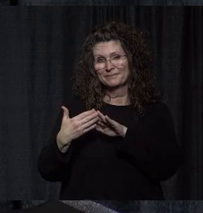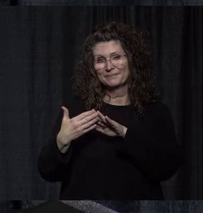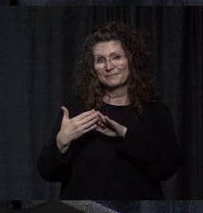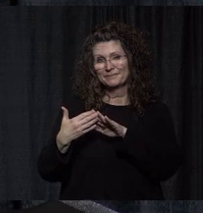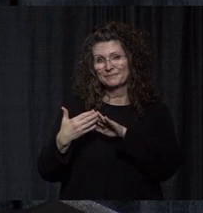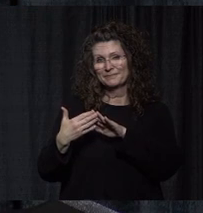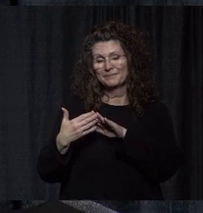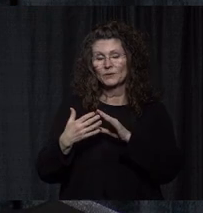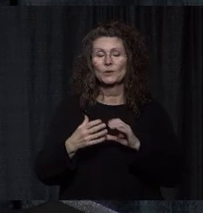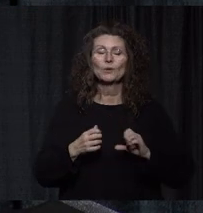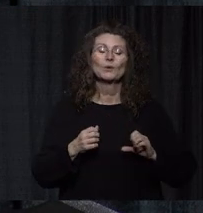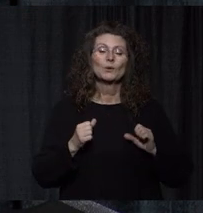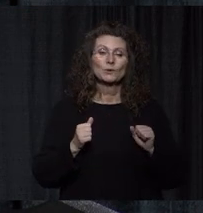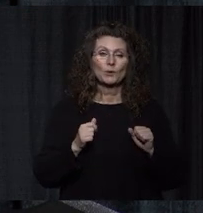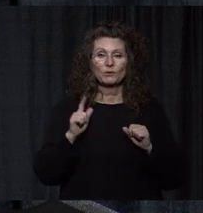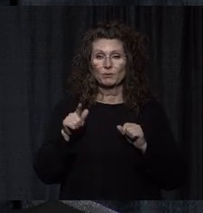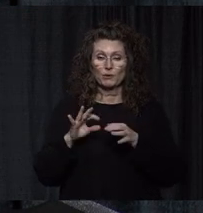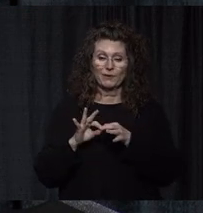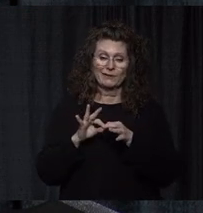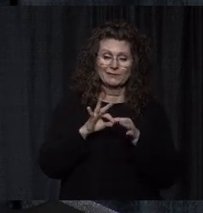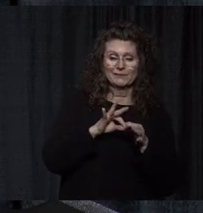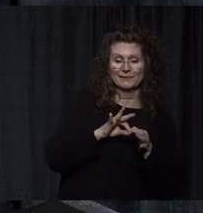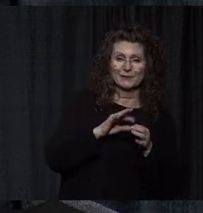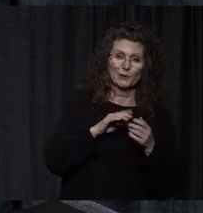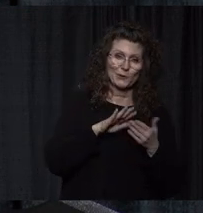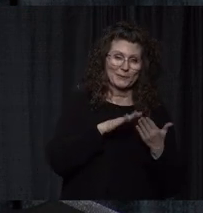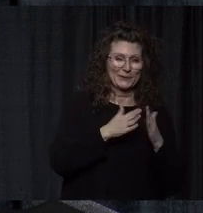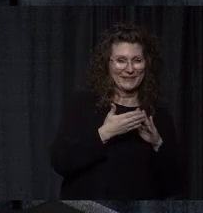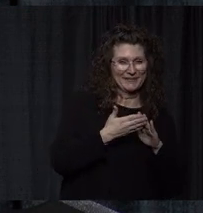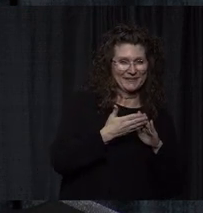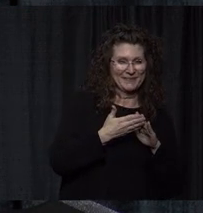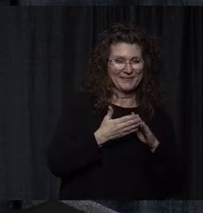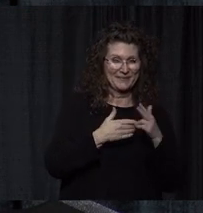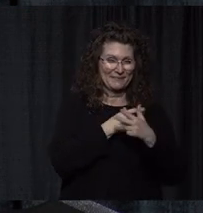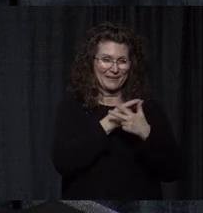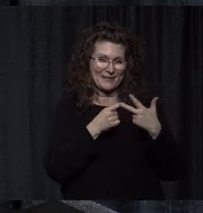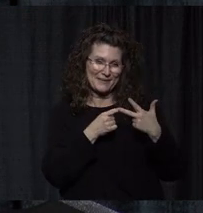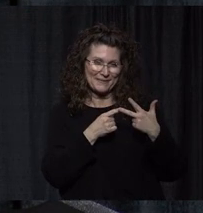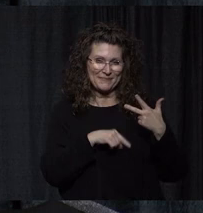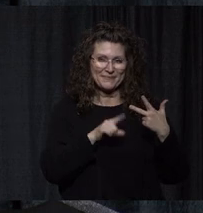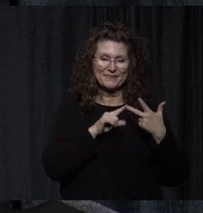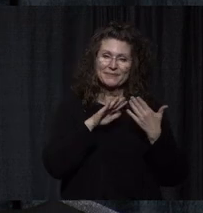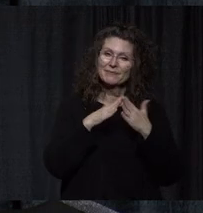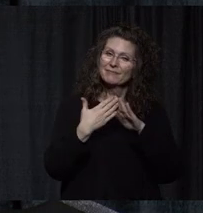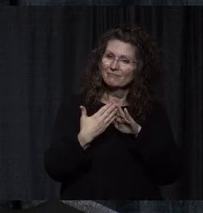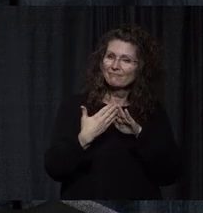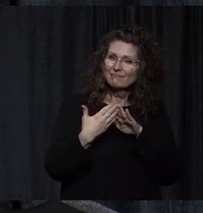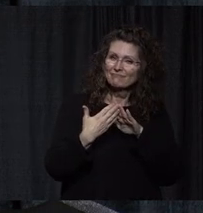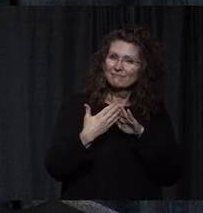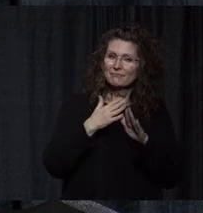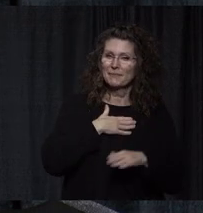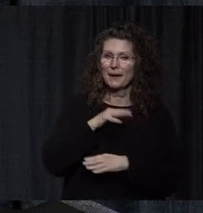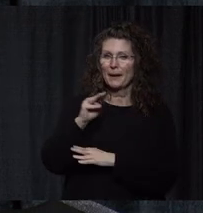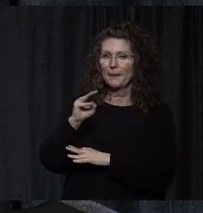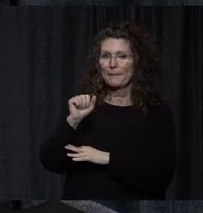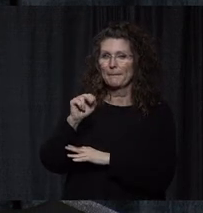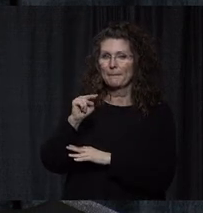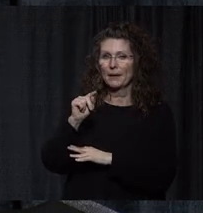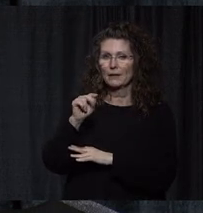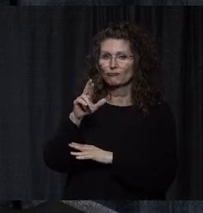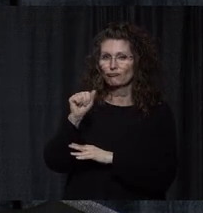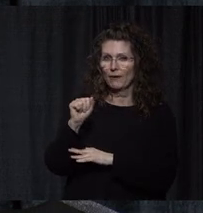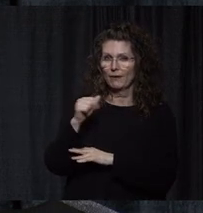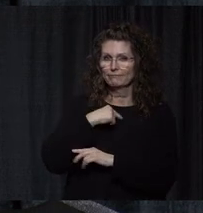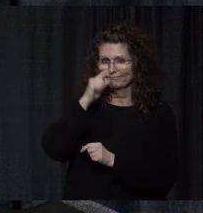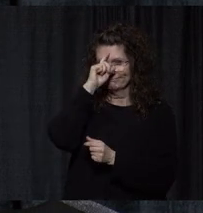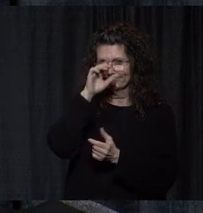So I'm going to segue into the community part now. That's a perfect spot, which is the third part of my mantra. When